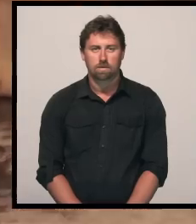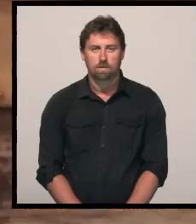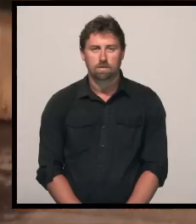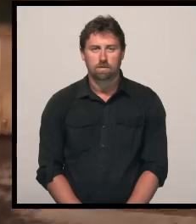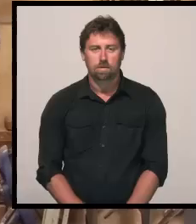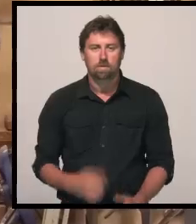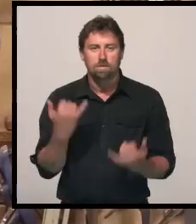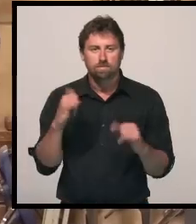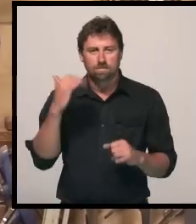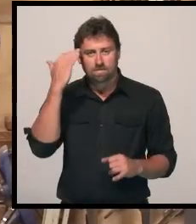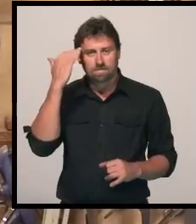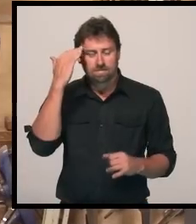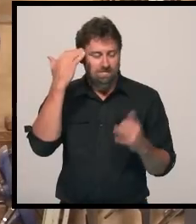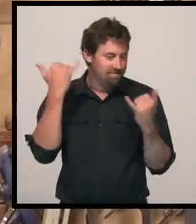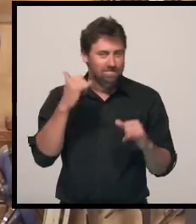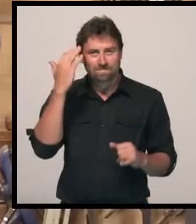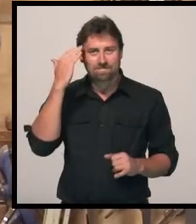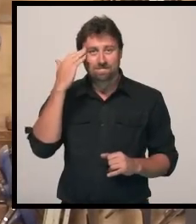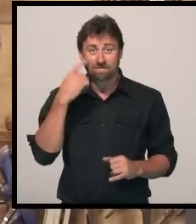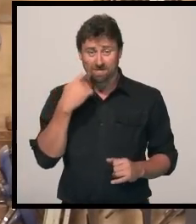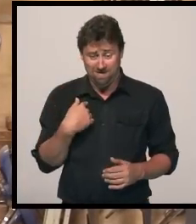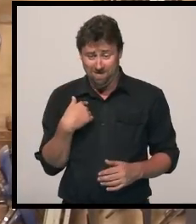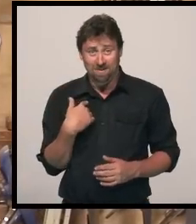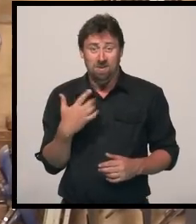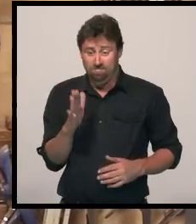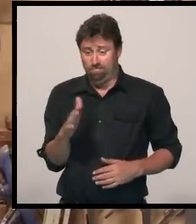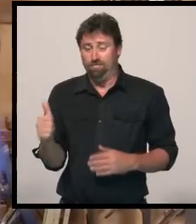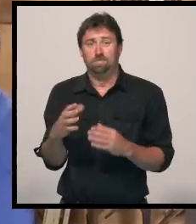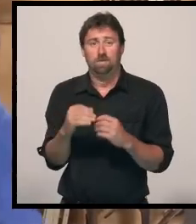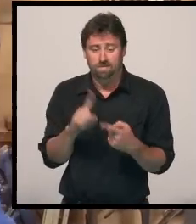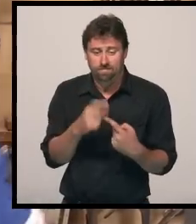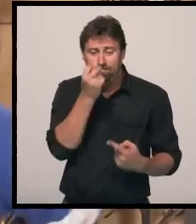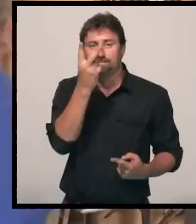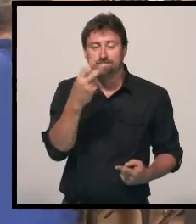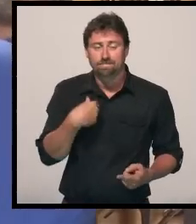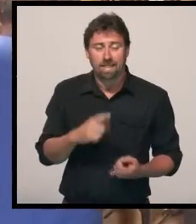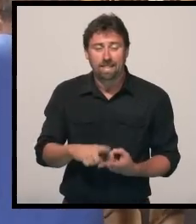Ah, see, it even happens to the best of us.